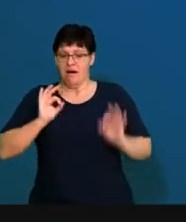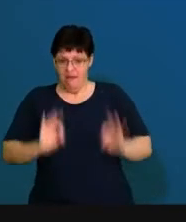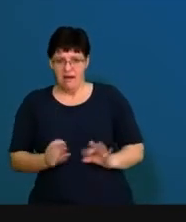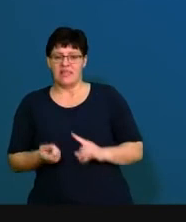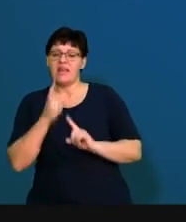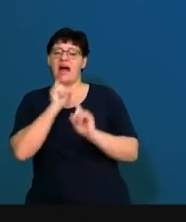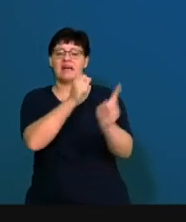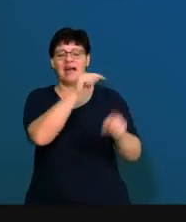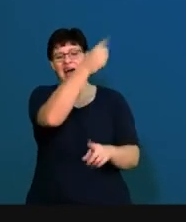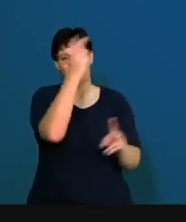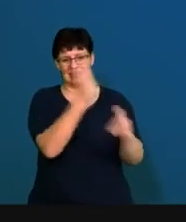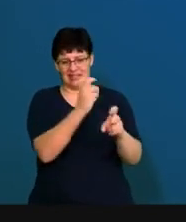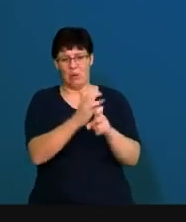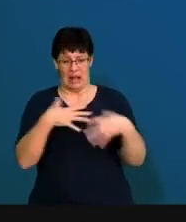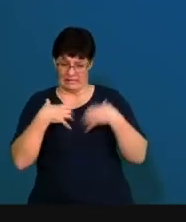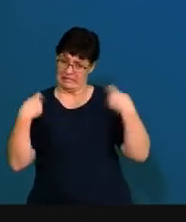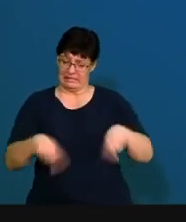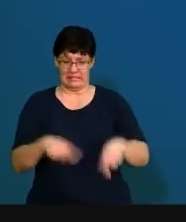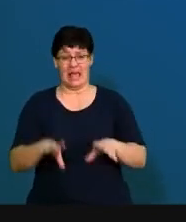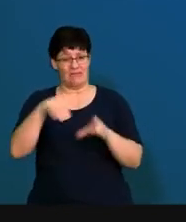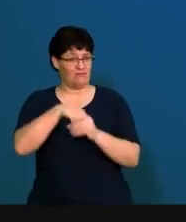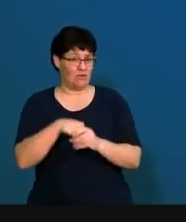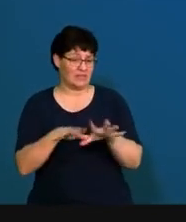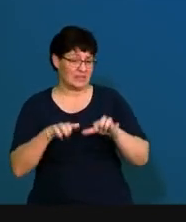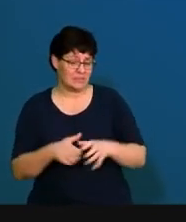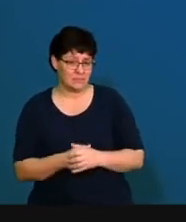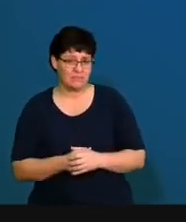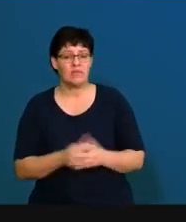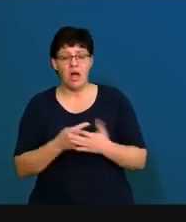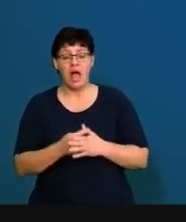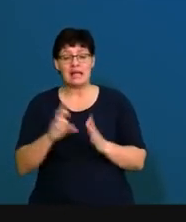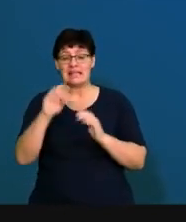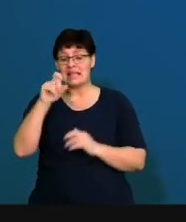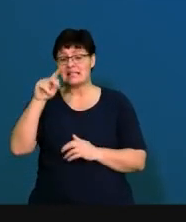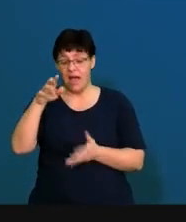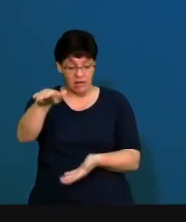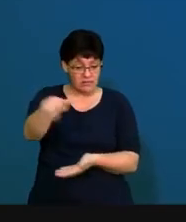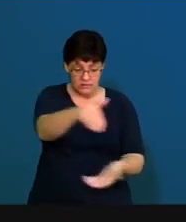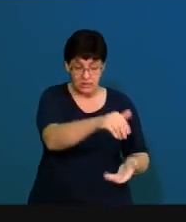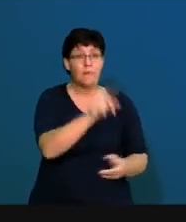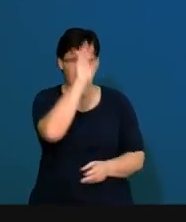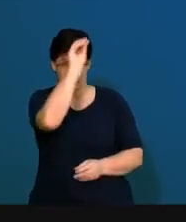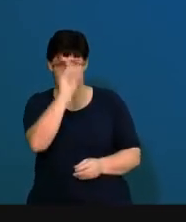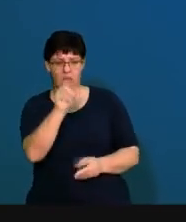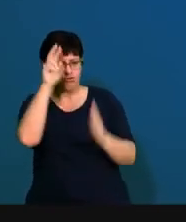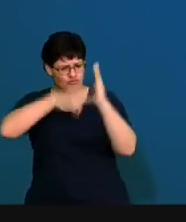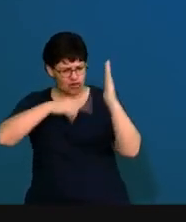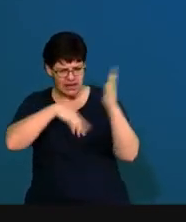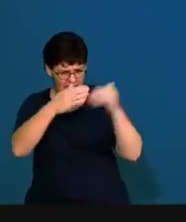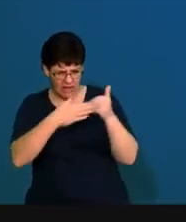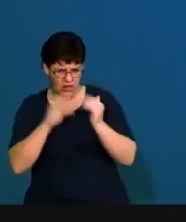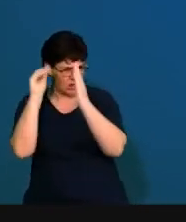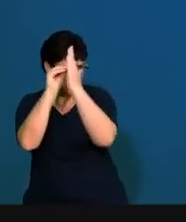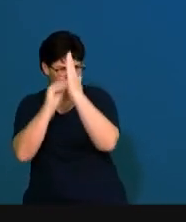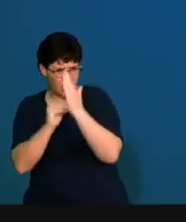and also deal with the anxiety that comes with the exam, okay? Collect the data. If the question is given, read